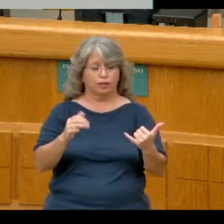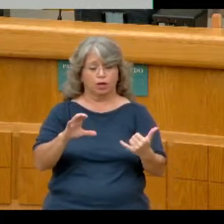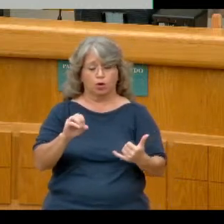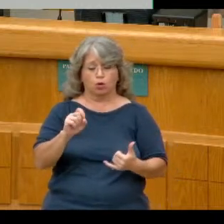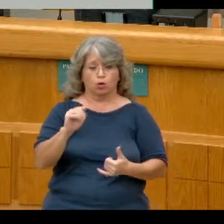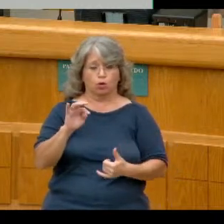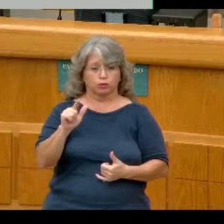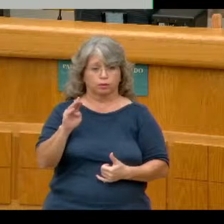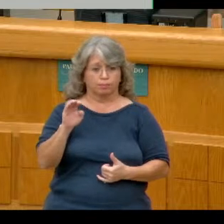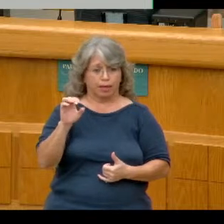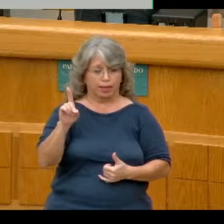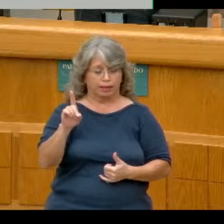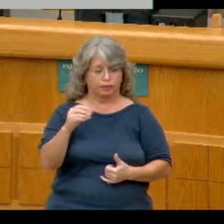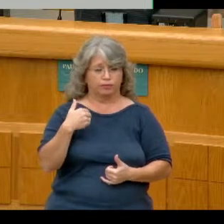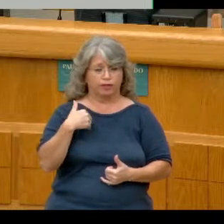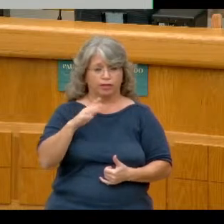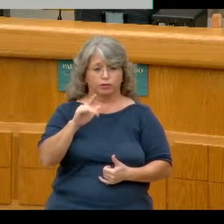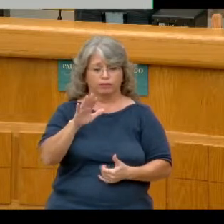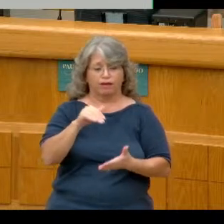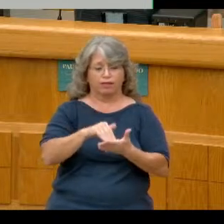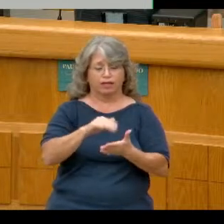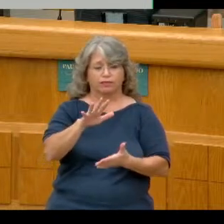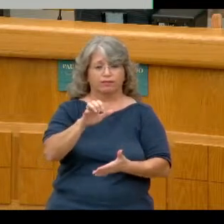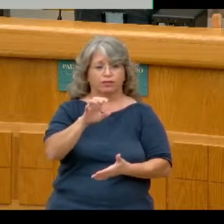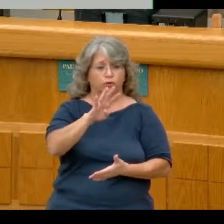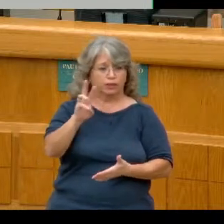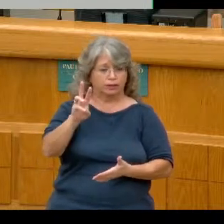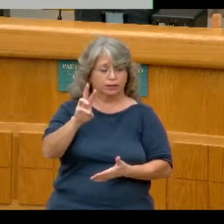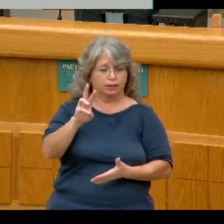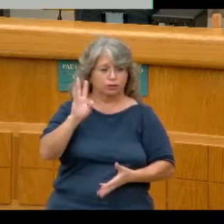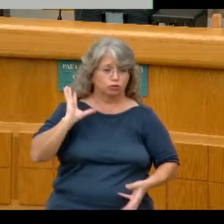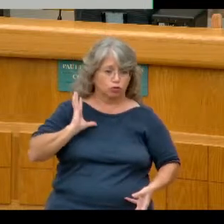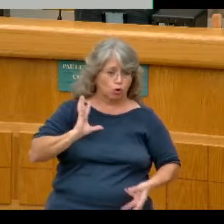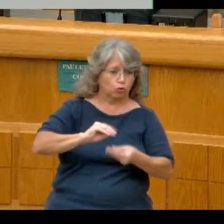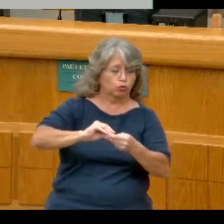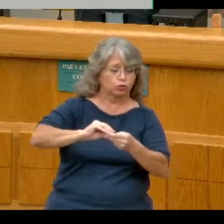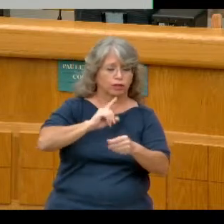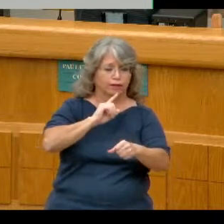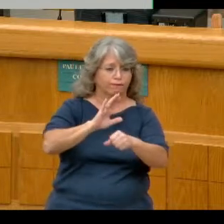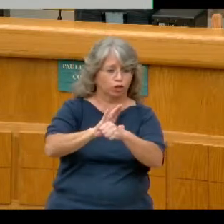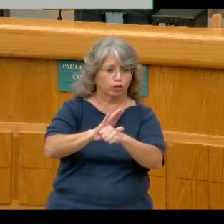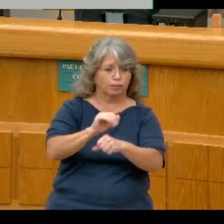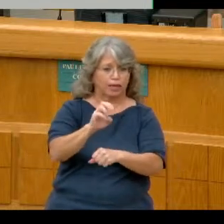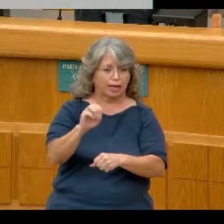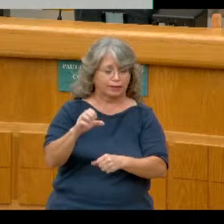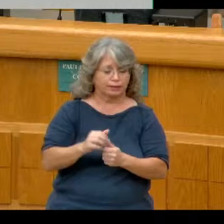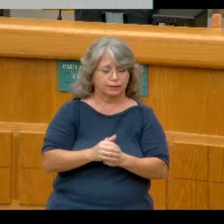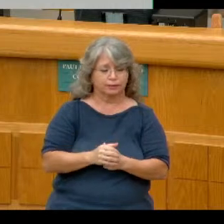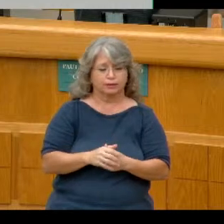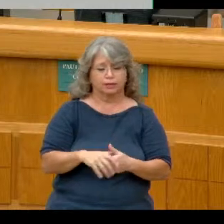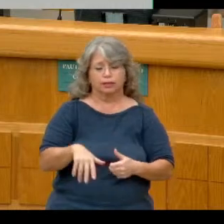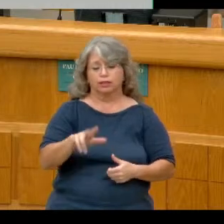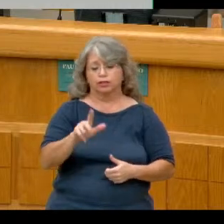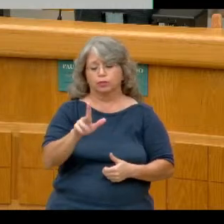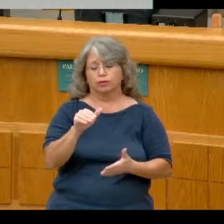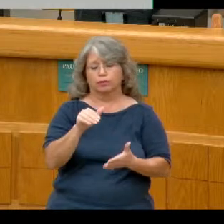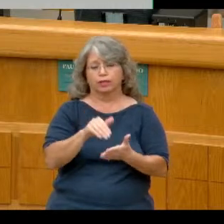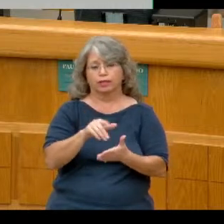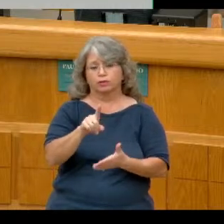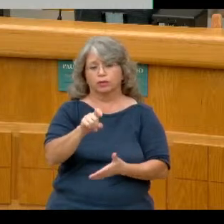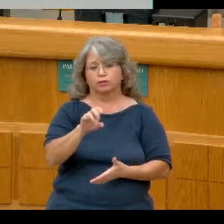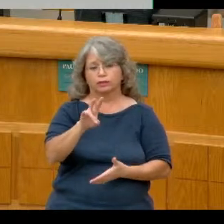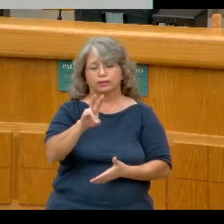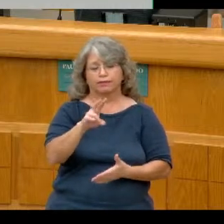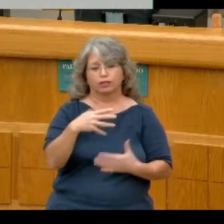24,546 total confirmed cases of COVID-19. with 23,107